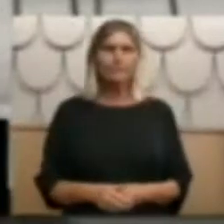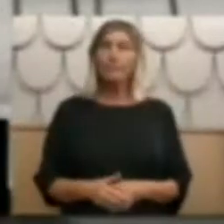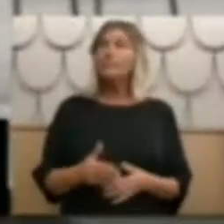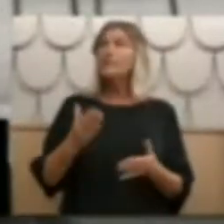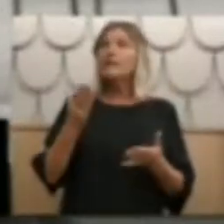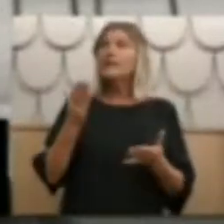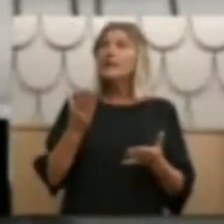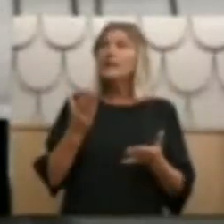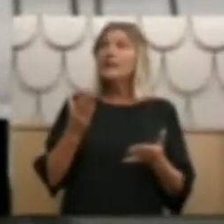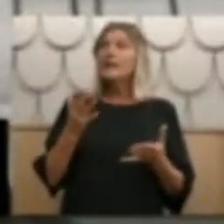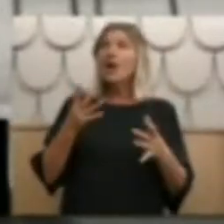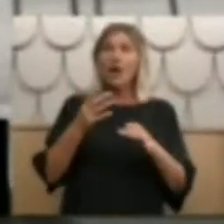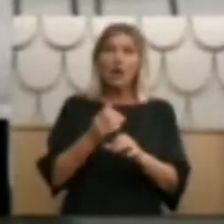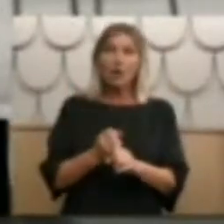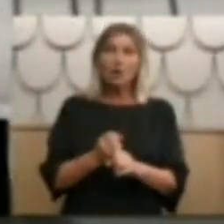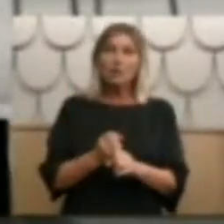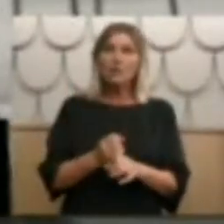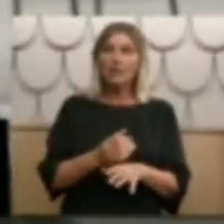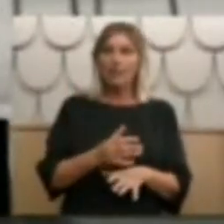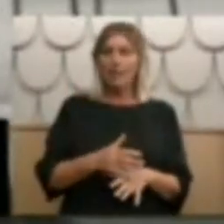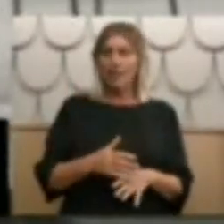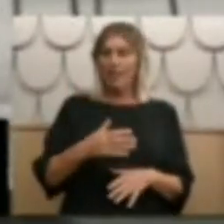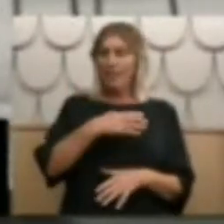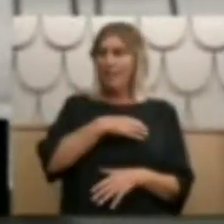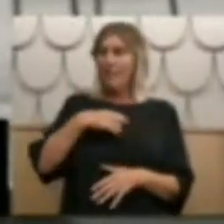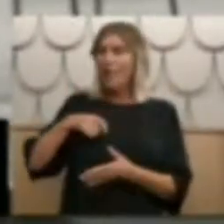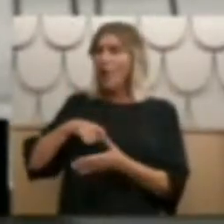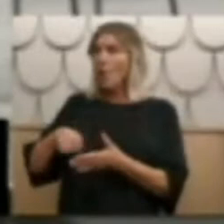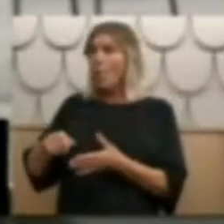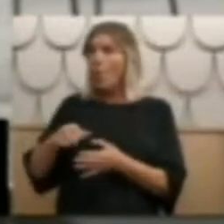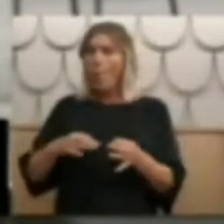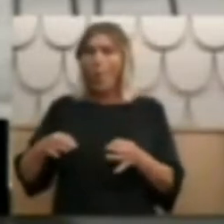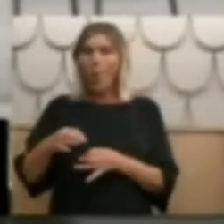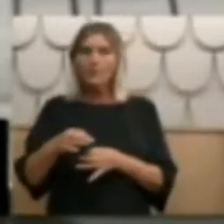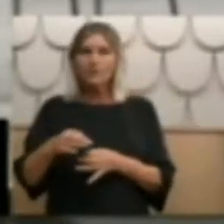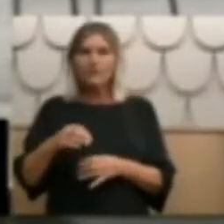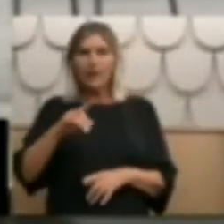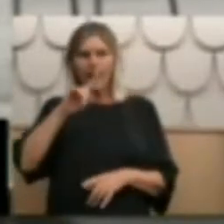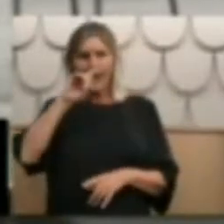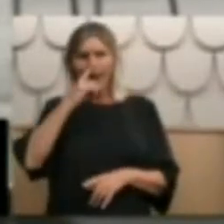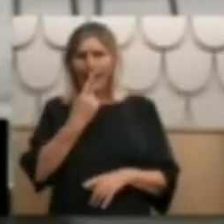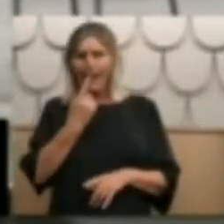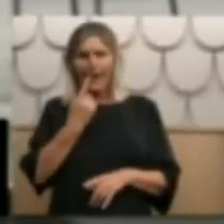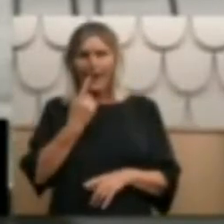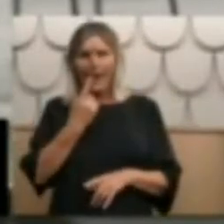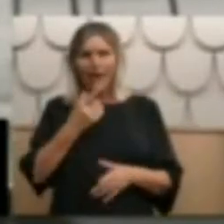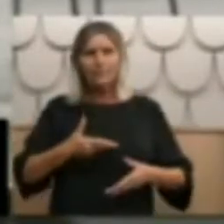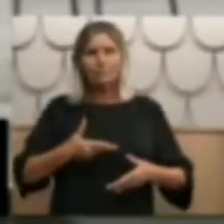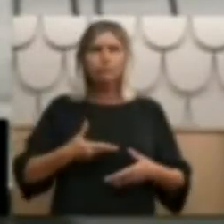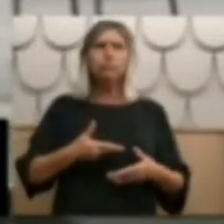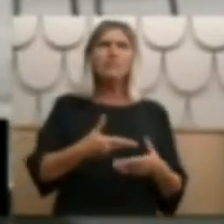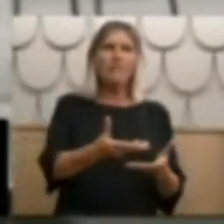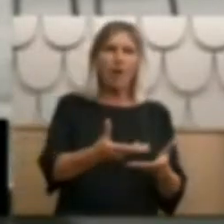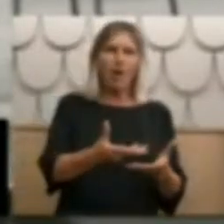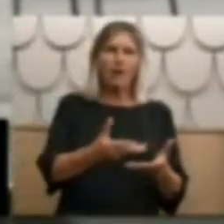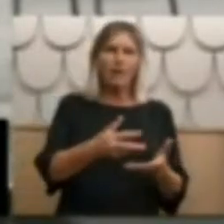Office cannot meet the government's human rights obligation to the survivors while defending the government from liability for breaches of those human rights obligations